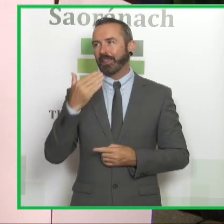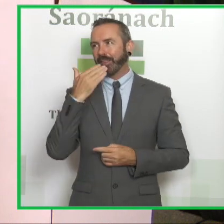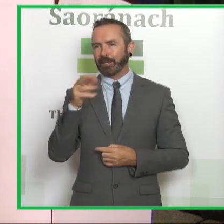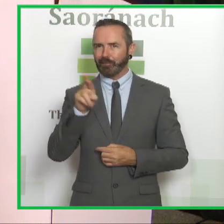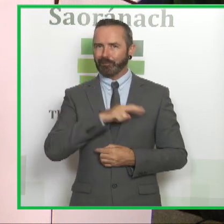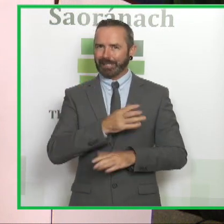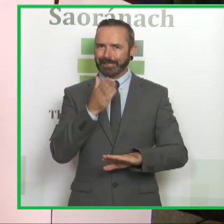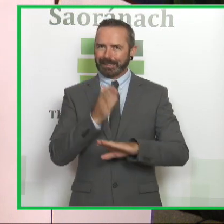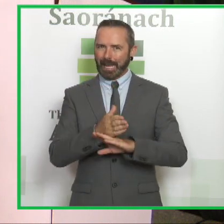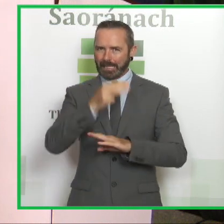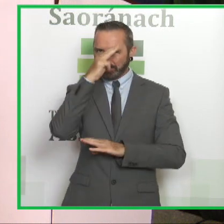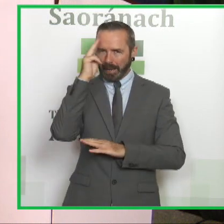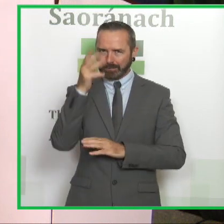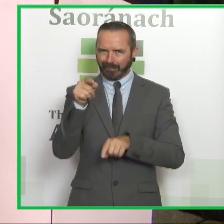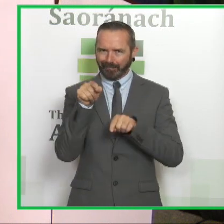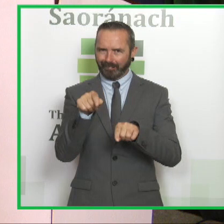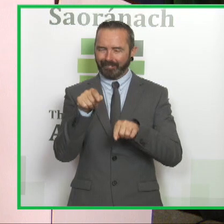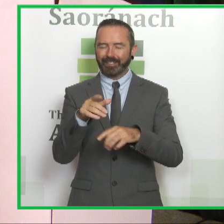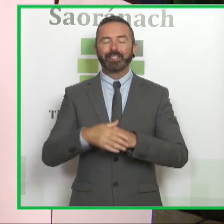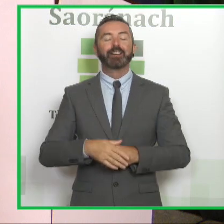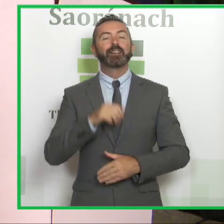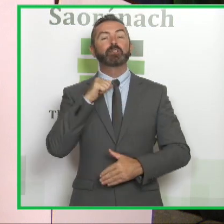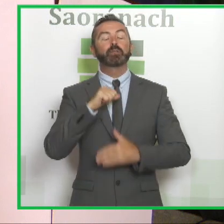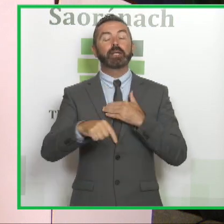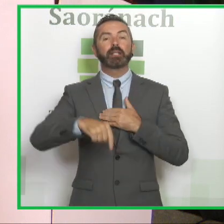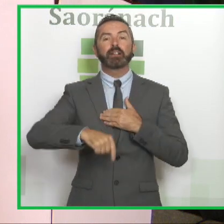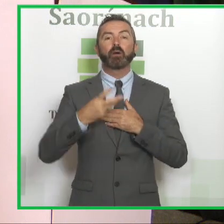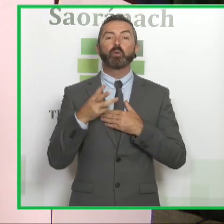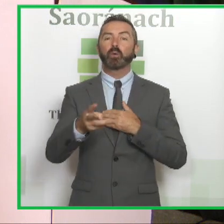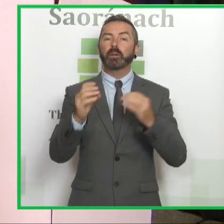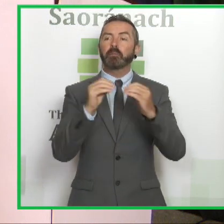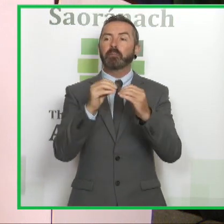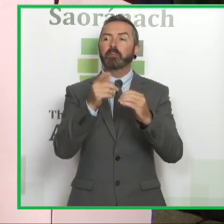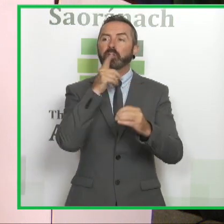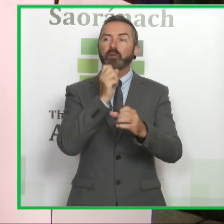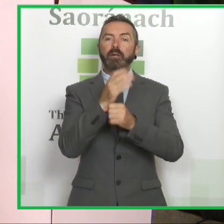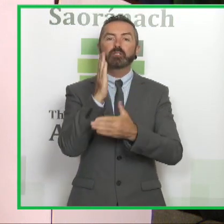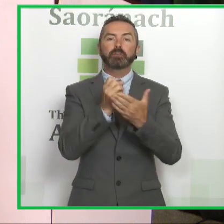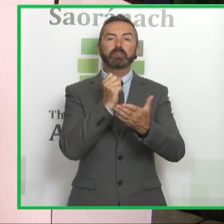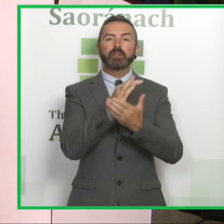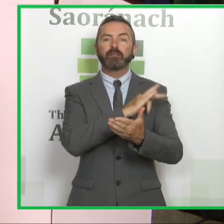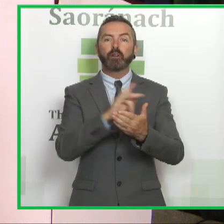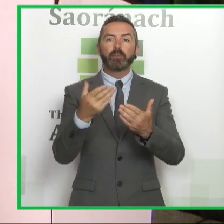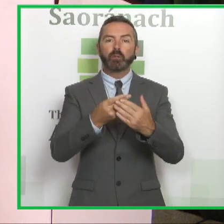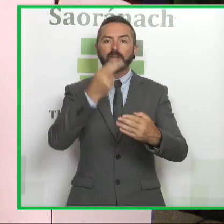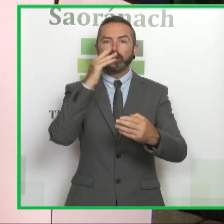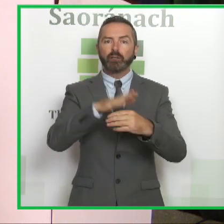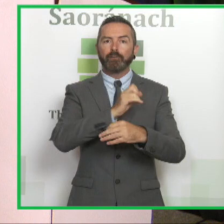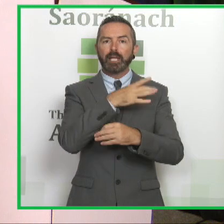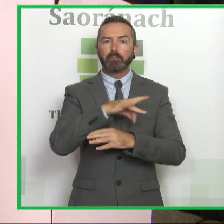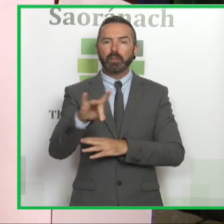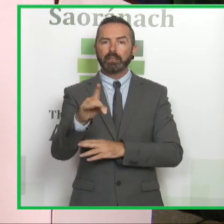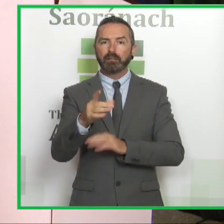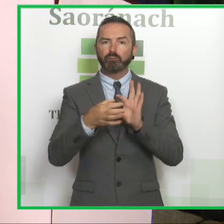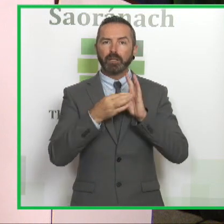Thank you. Today, ladies and gentlemen, I'm going to outline some studies undertaken by the University of Limerick relating to crime networks